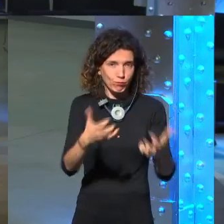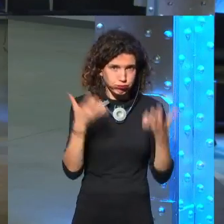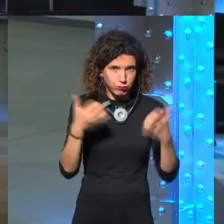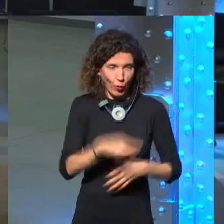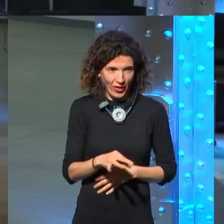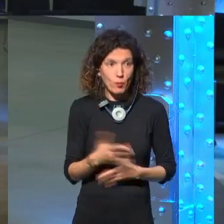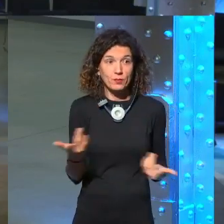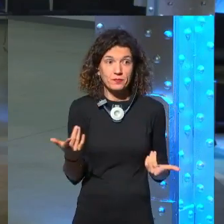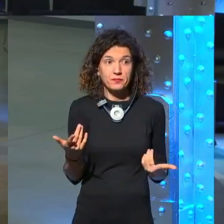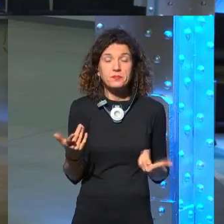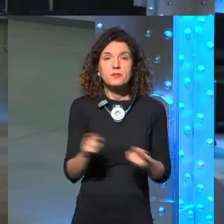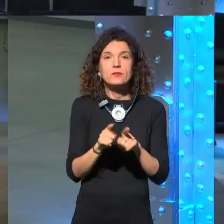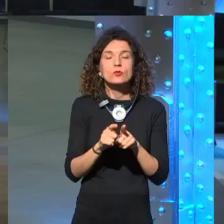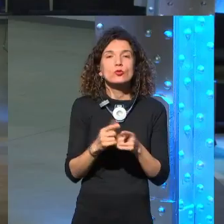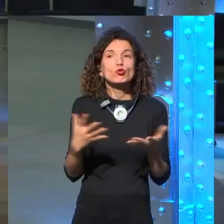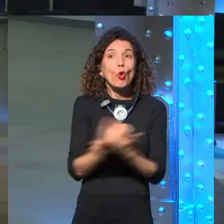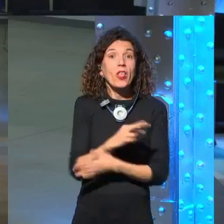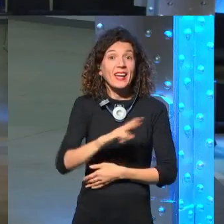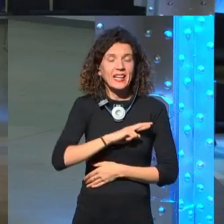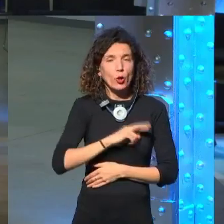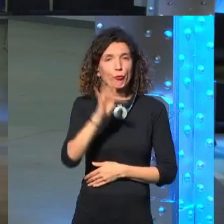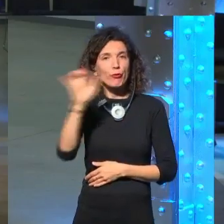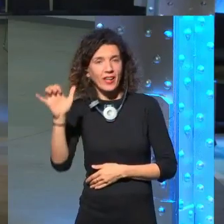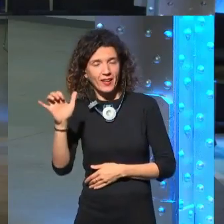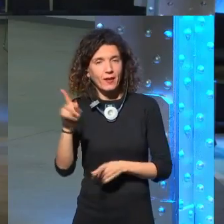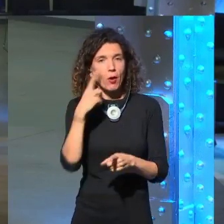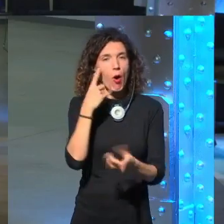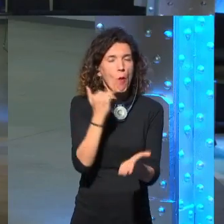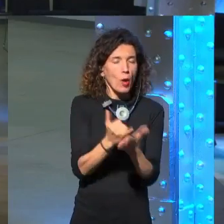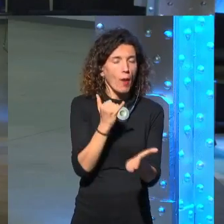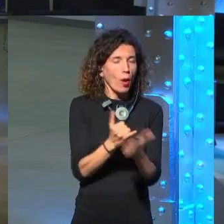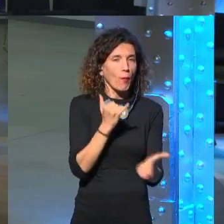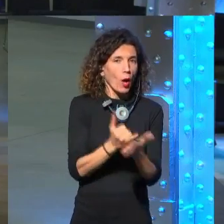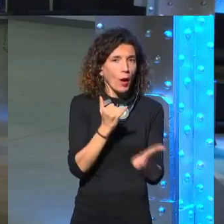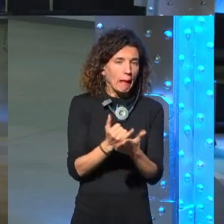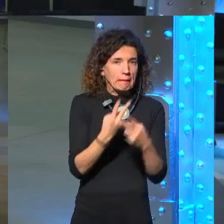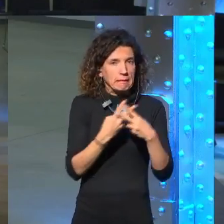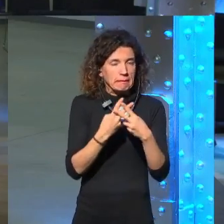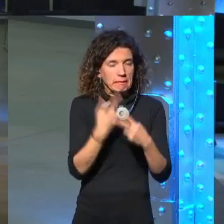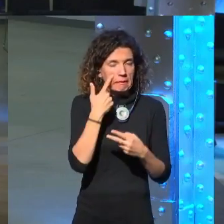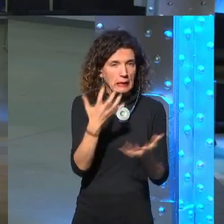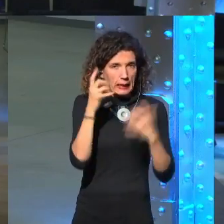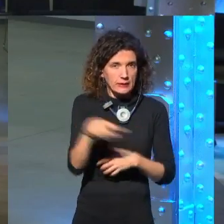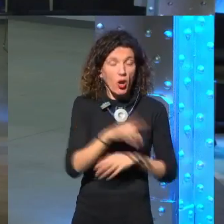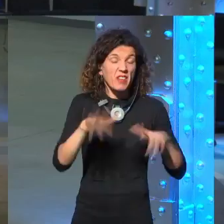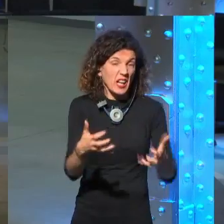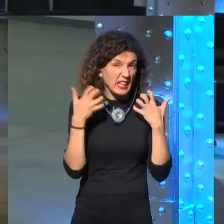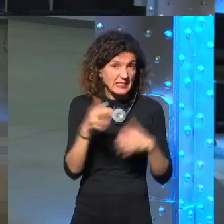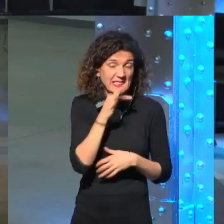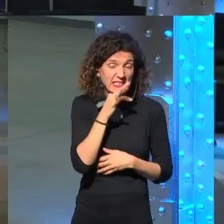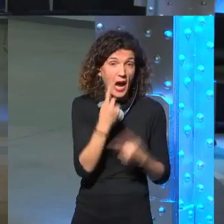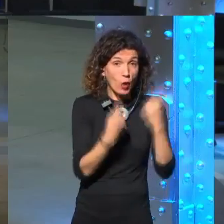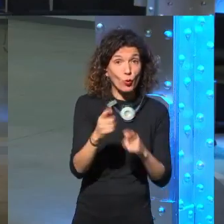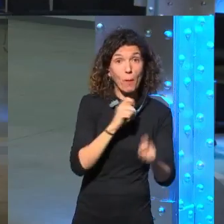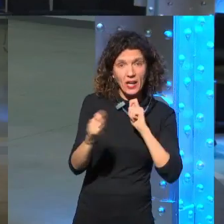is tested again and again, so we still haven't won anything. But anyway, so this... some journalists were happy with